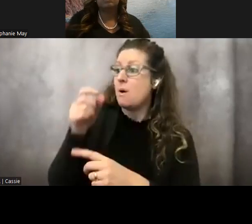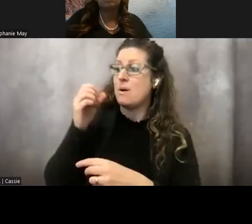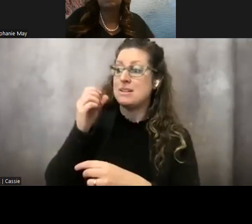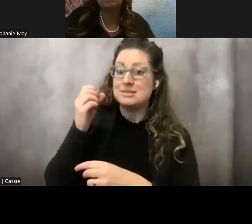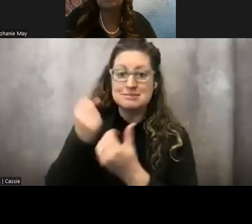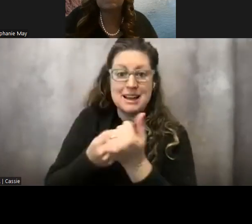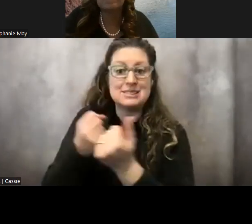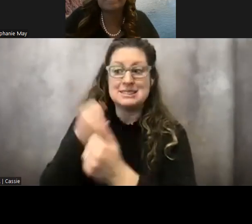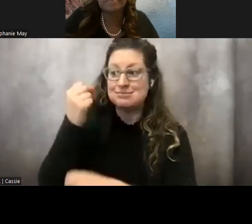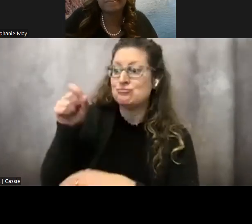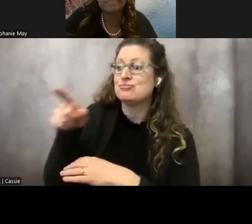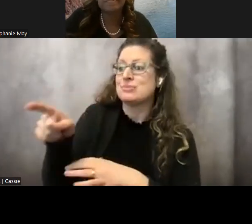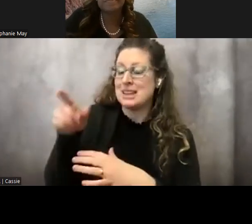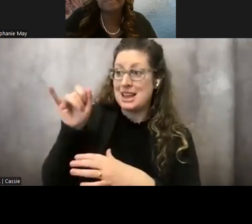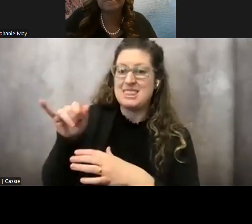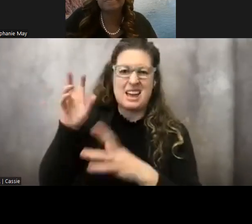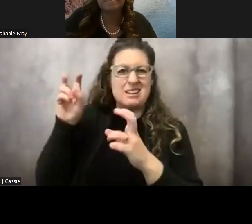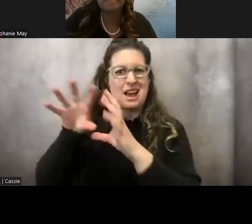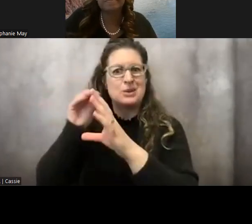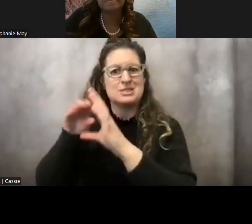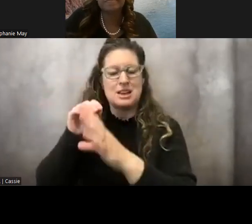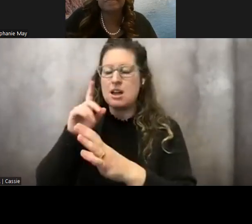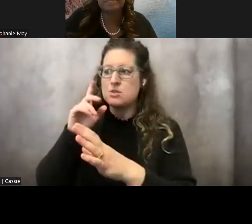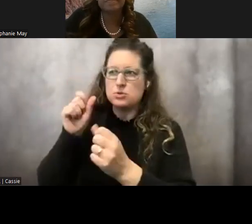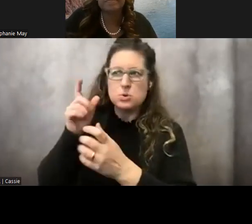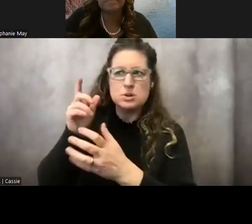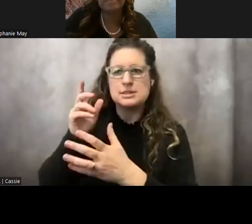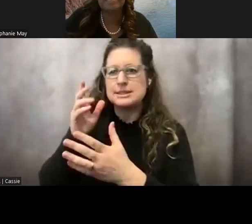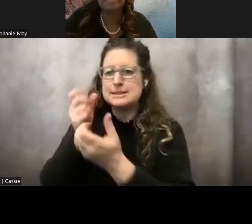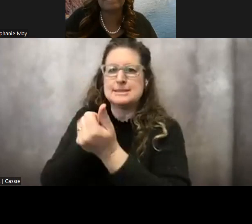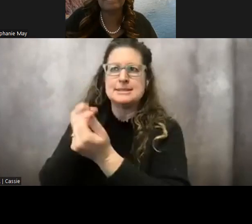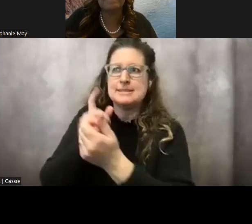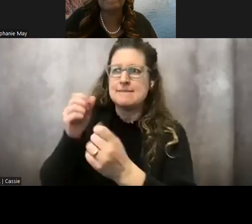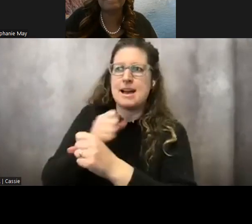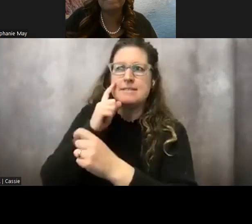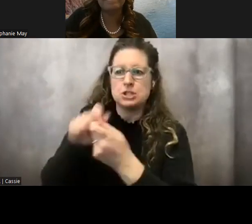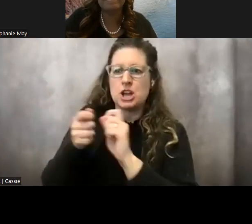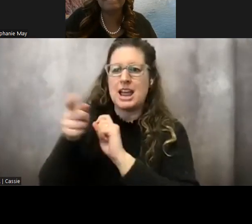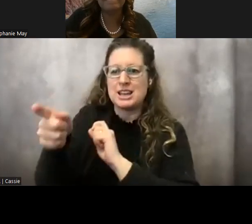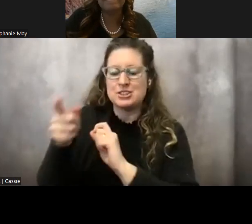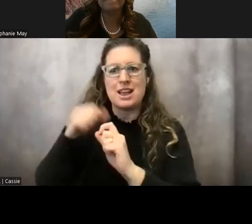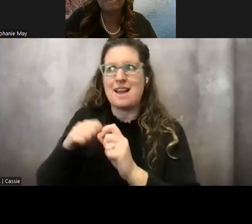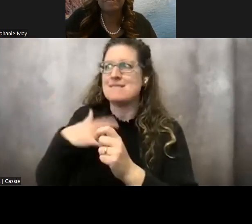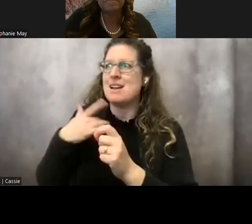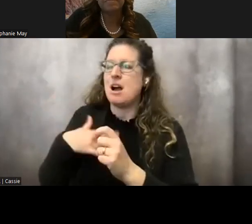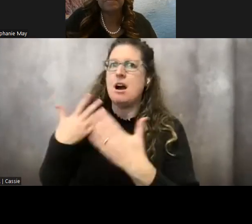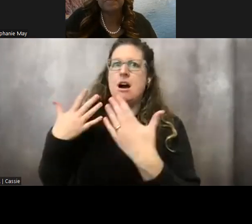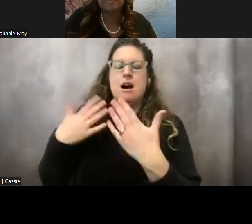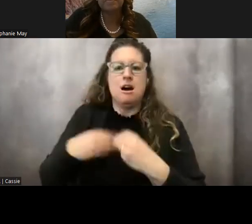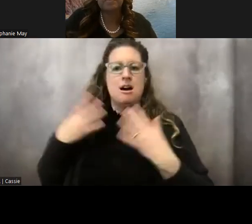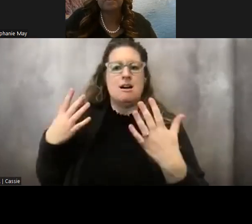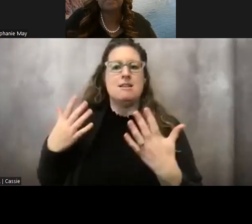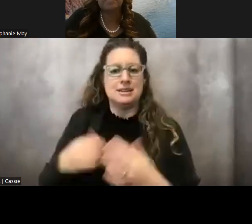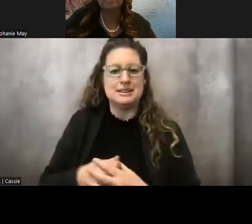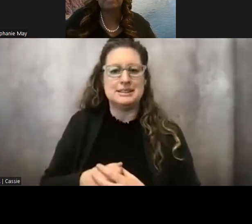May I tag on to that? You said so much. I'm sorry. There was so much good in what you said. And the first part I want to